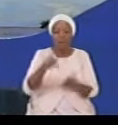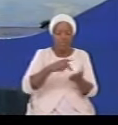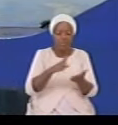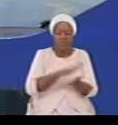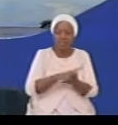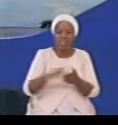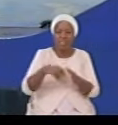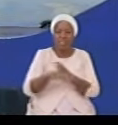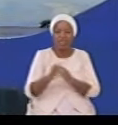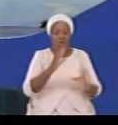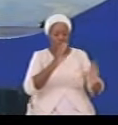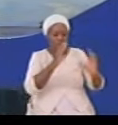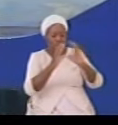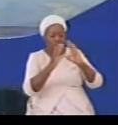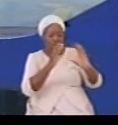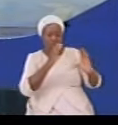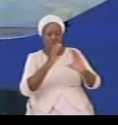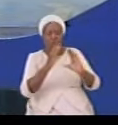Purity in your communication.